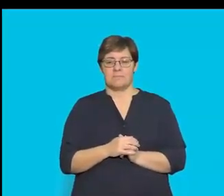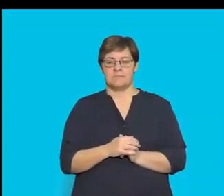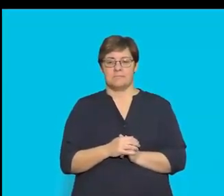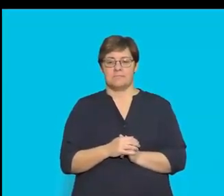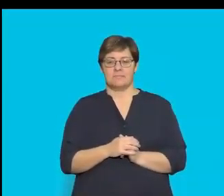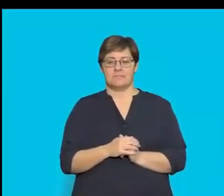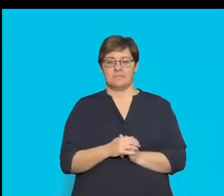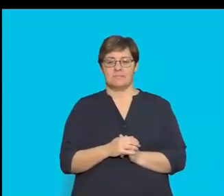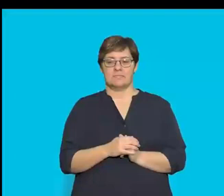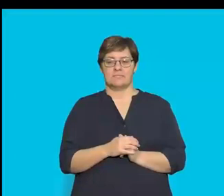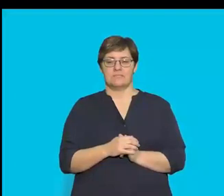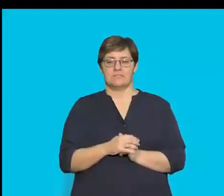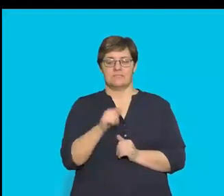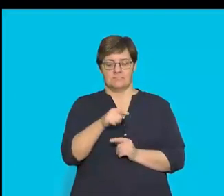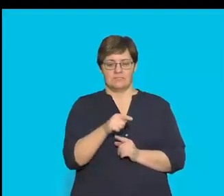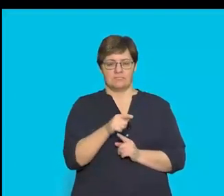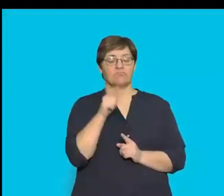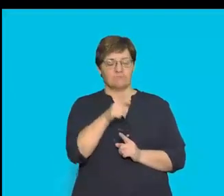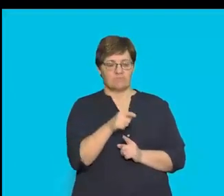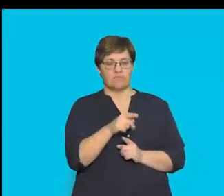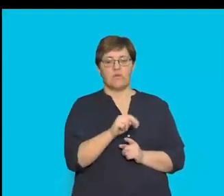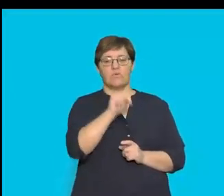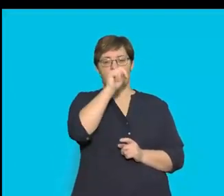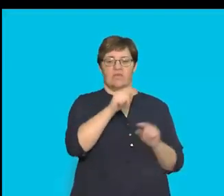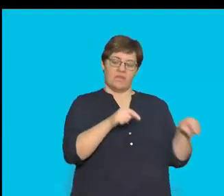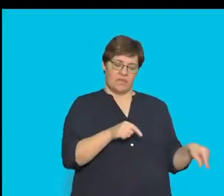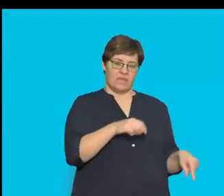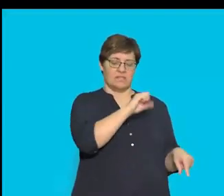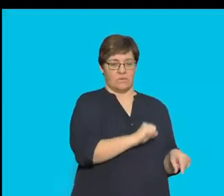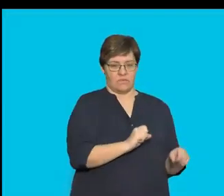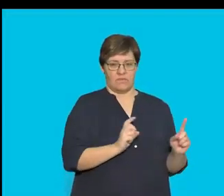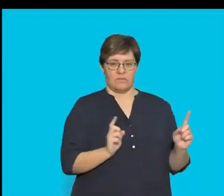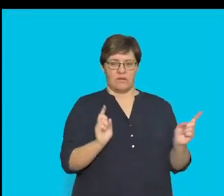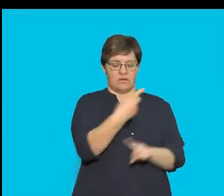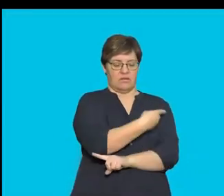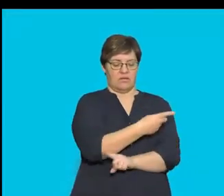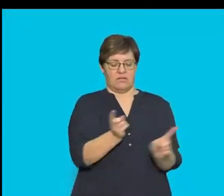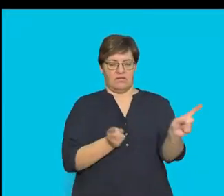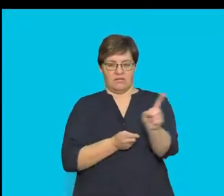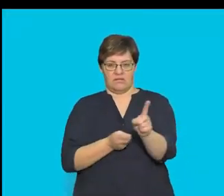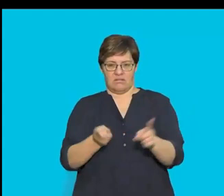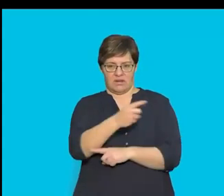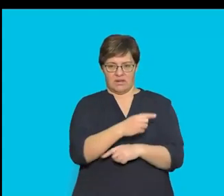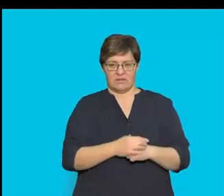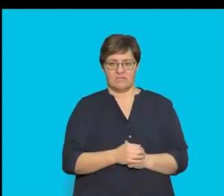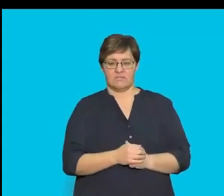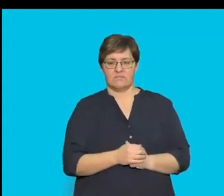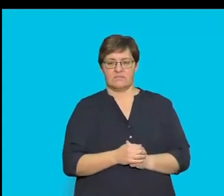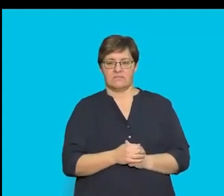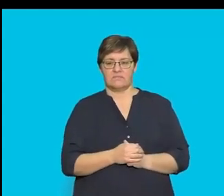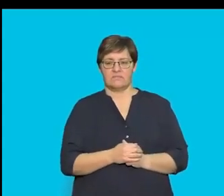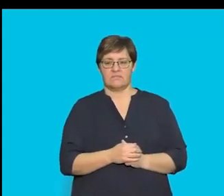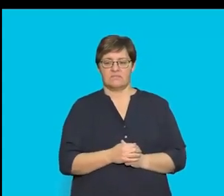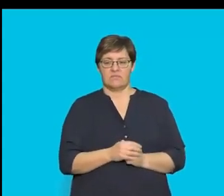and that end is north and that end is south. So if I bring a magnet over here and I make that